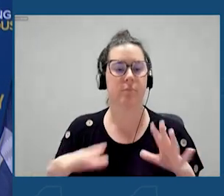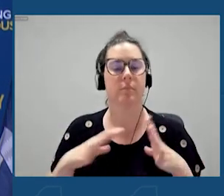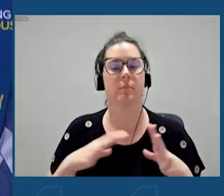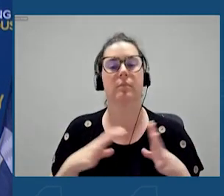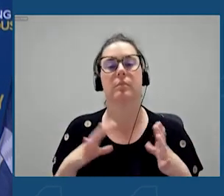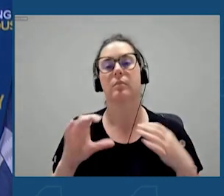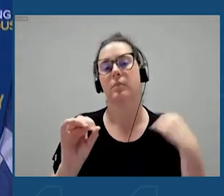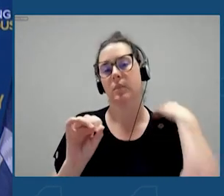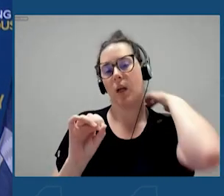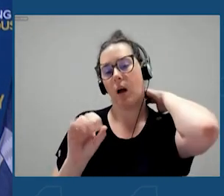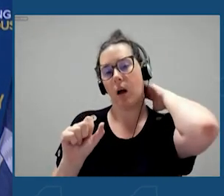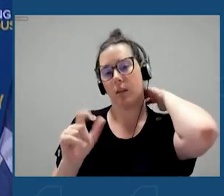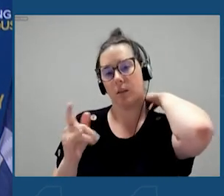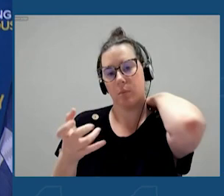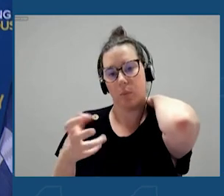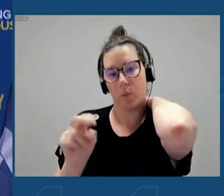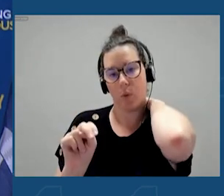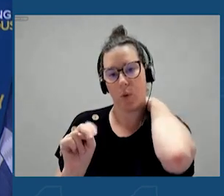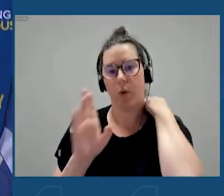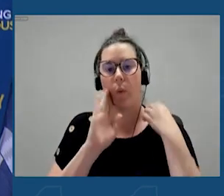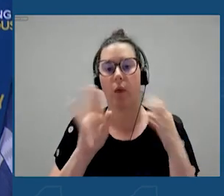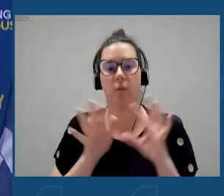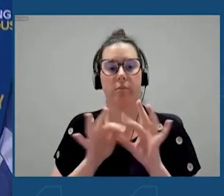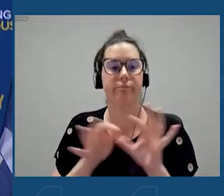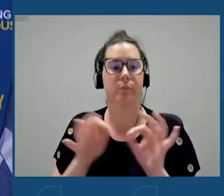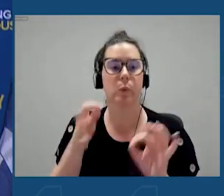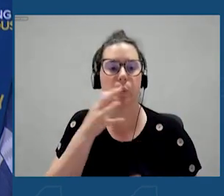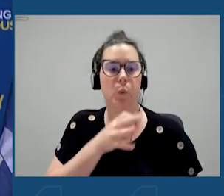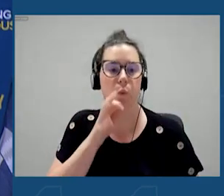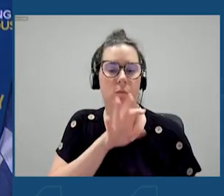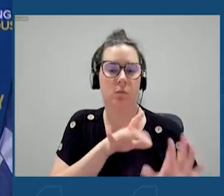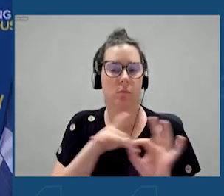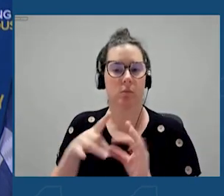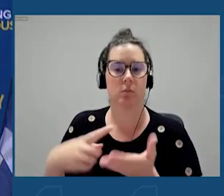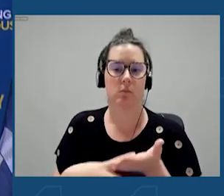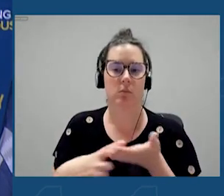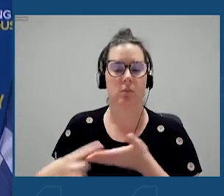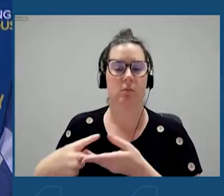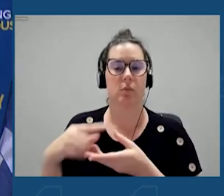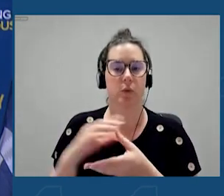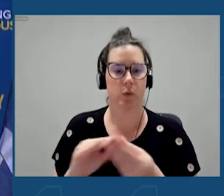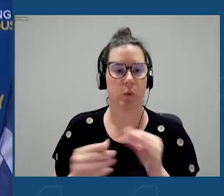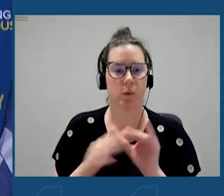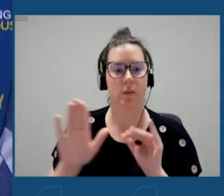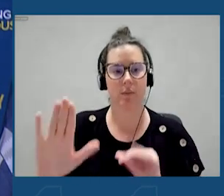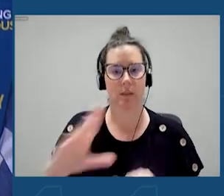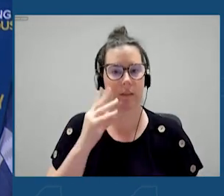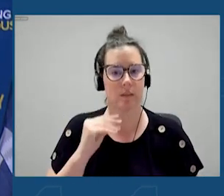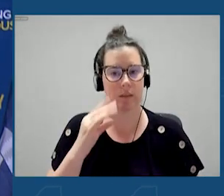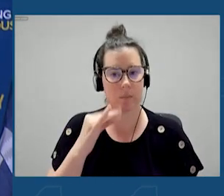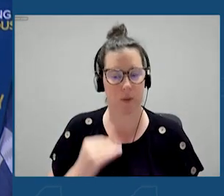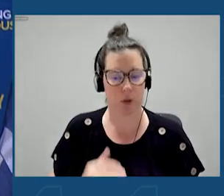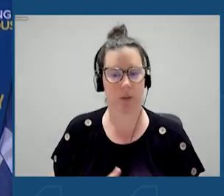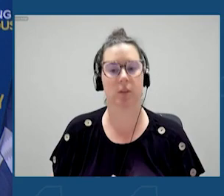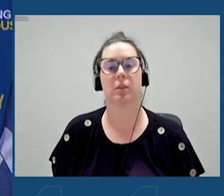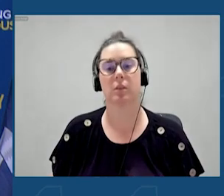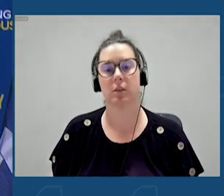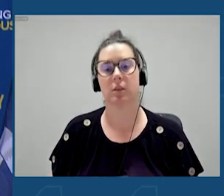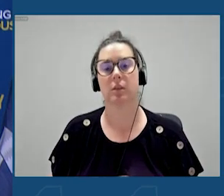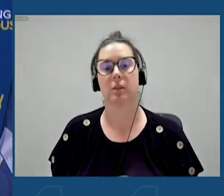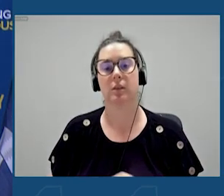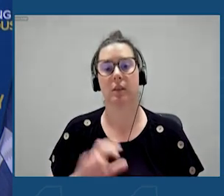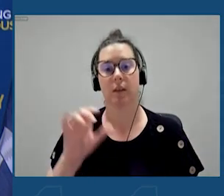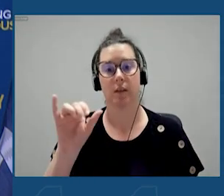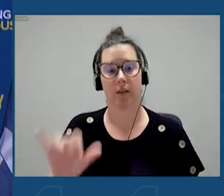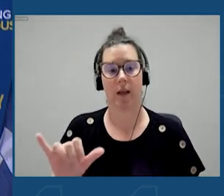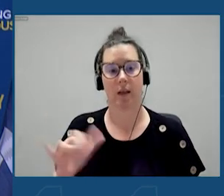Orduña, I know you're going to be hearing from him in a couple of minutes to talk about the story of his experience. And this is a veteran who has